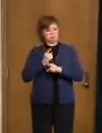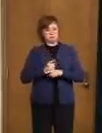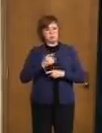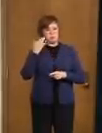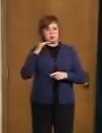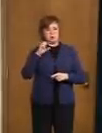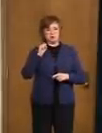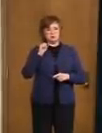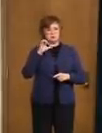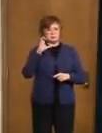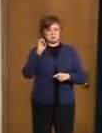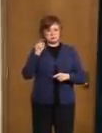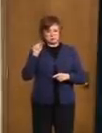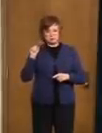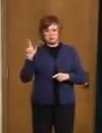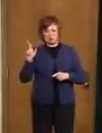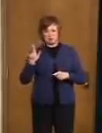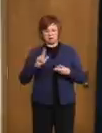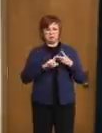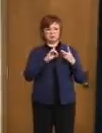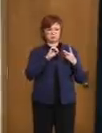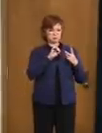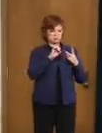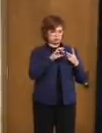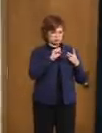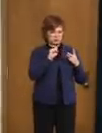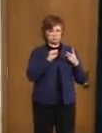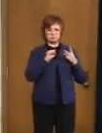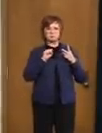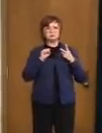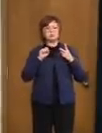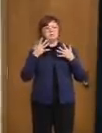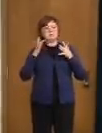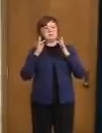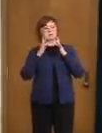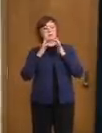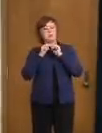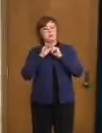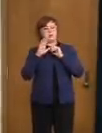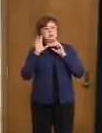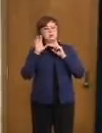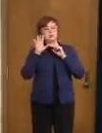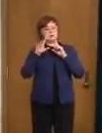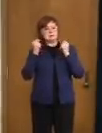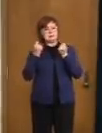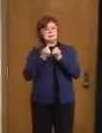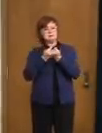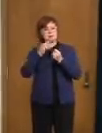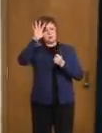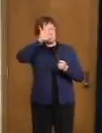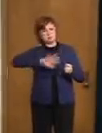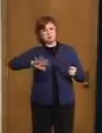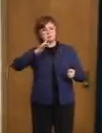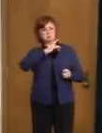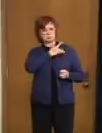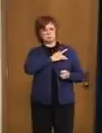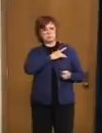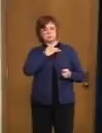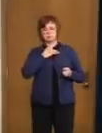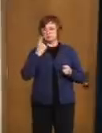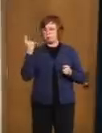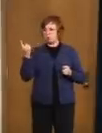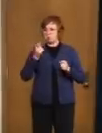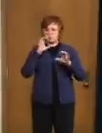with his and Dr. Shahab with the public health teams across the province to ensure, as per your question, Lisa, that our communication is